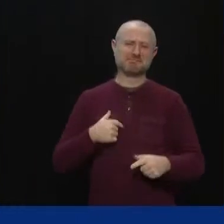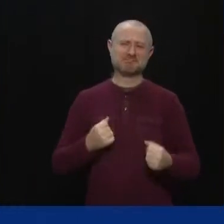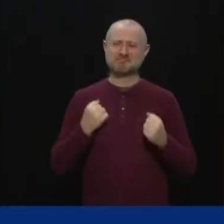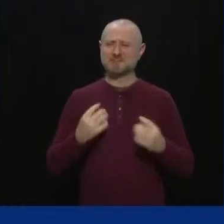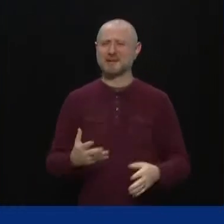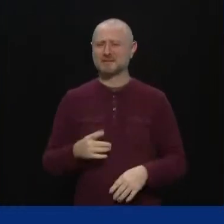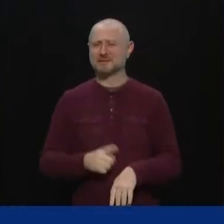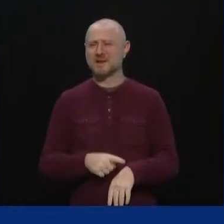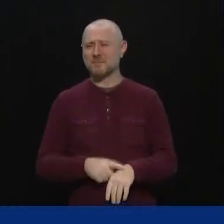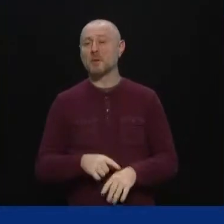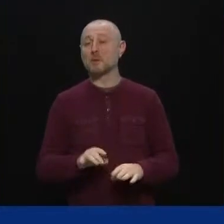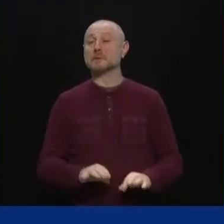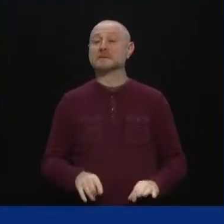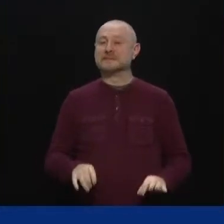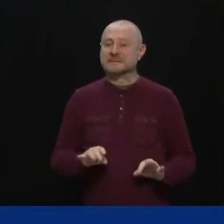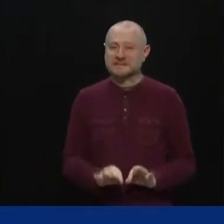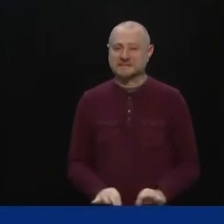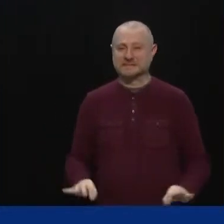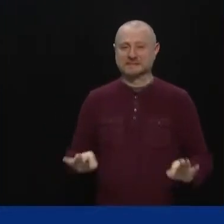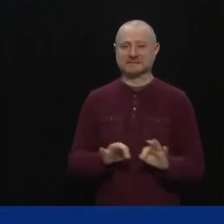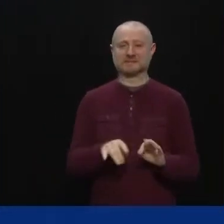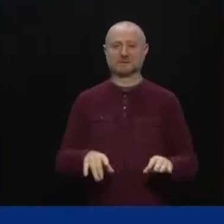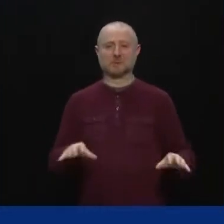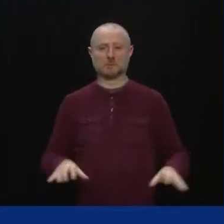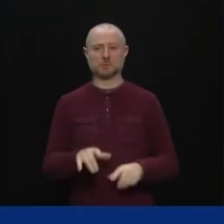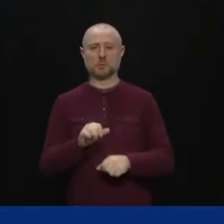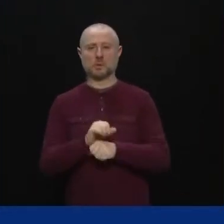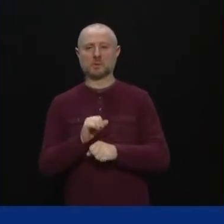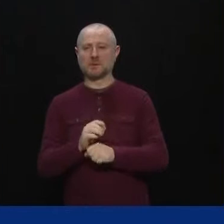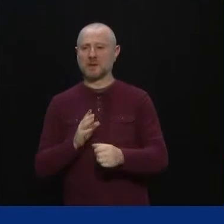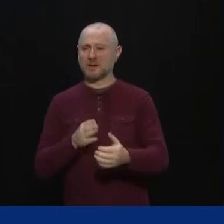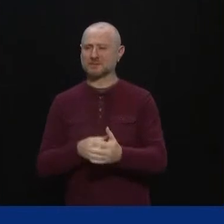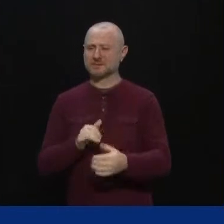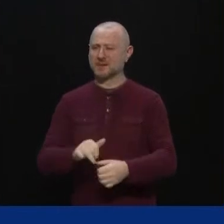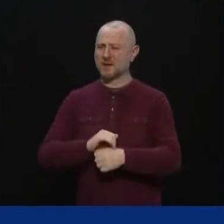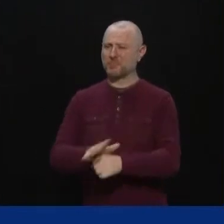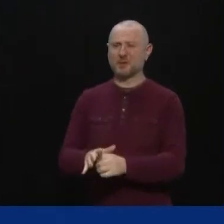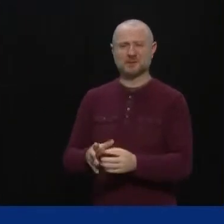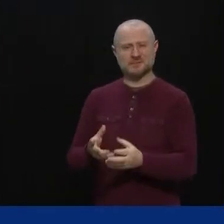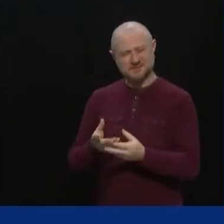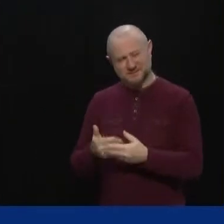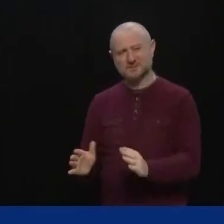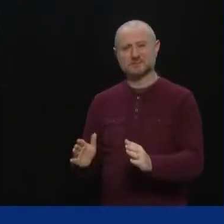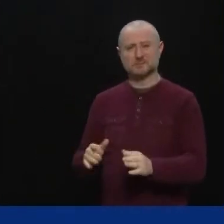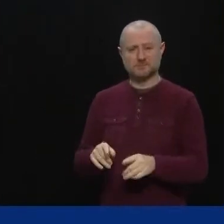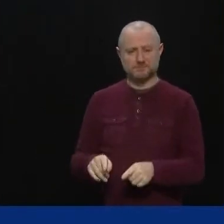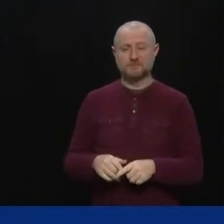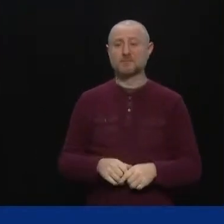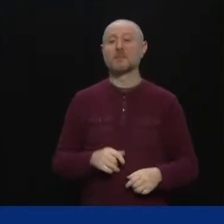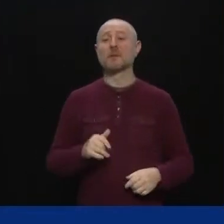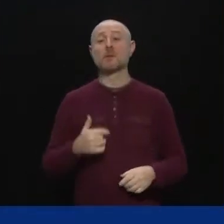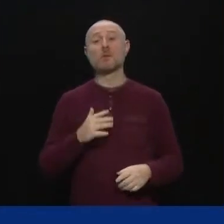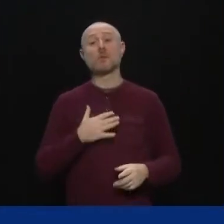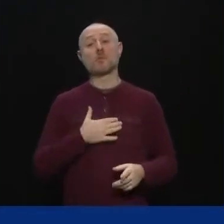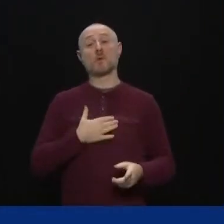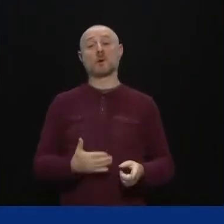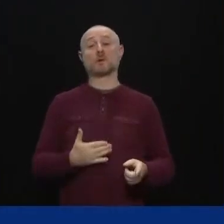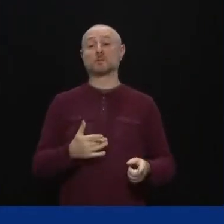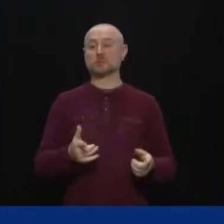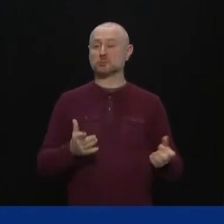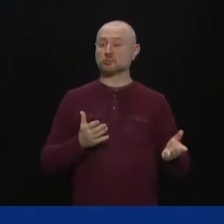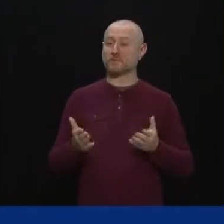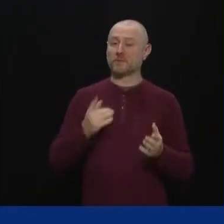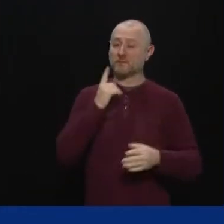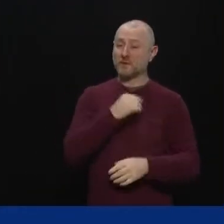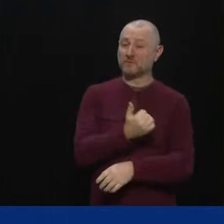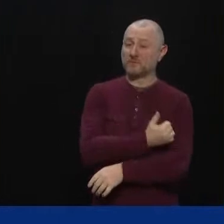key role in how we're fighting back against this pandemic. And your willingness to serve as a vac site,